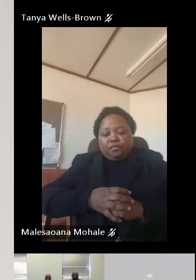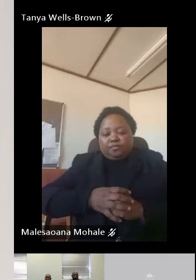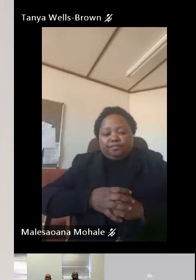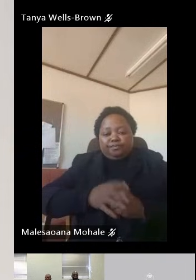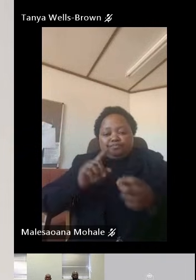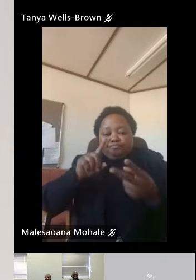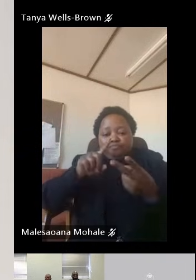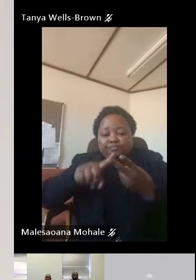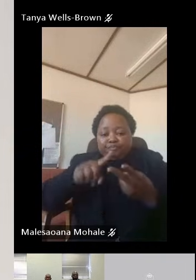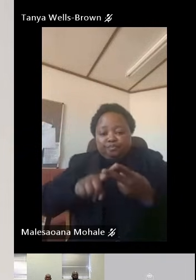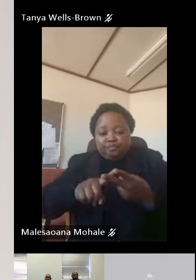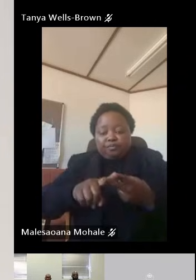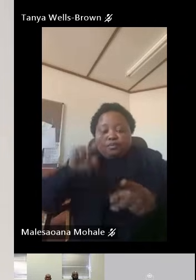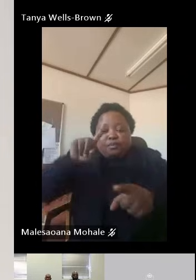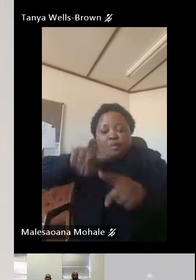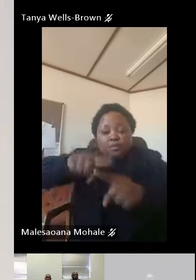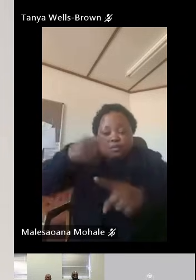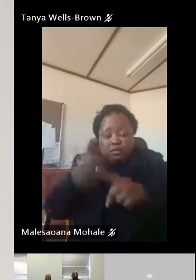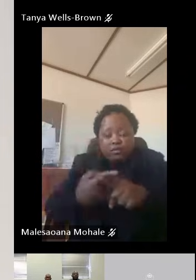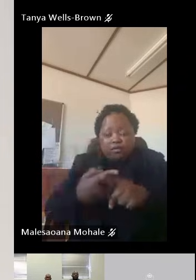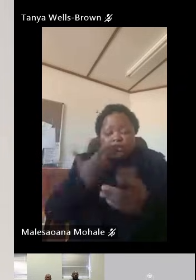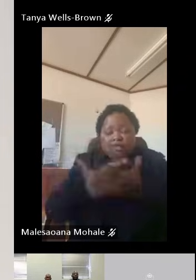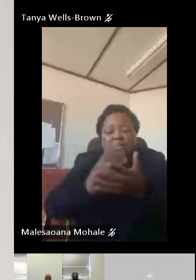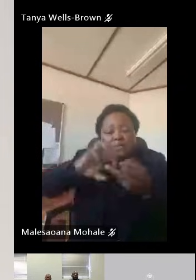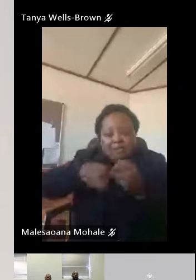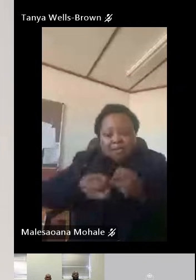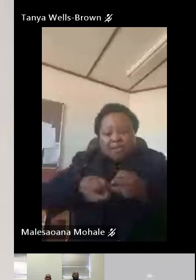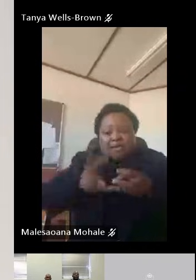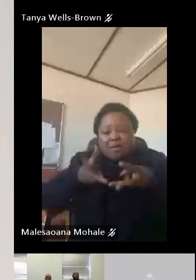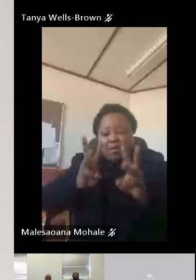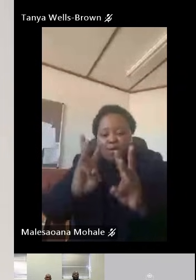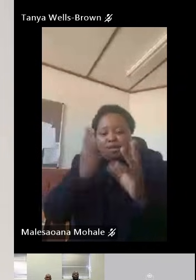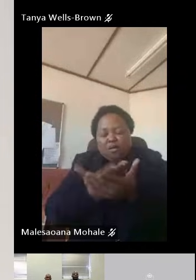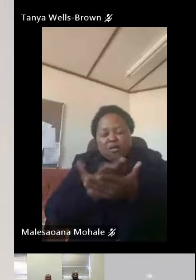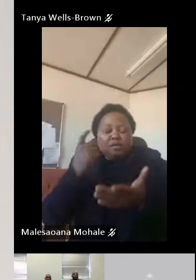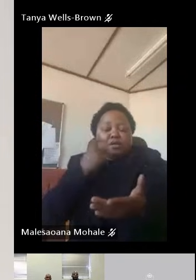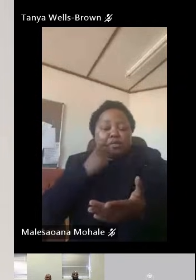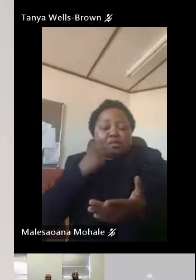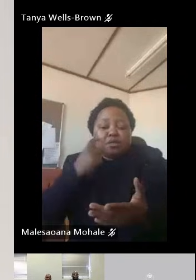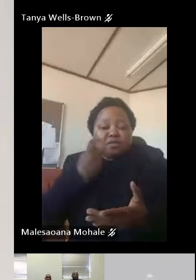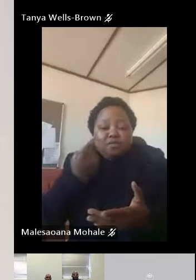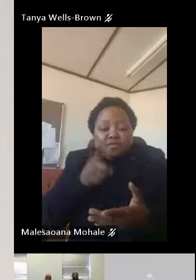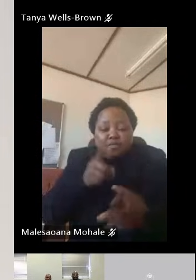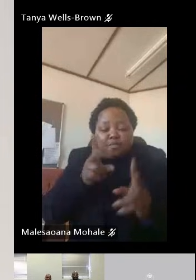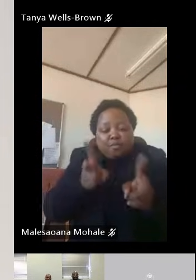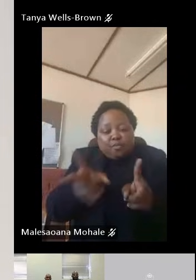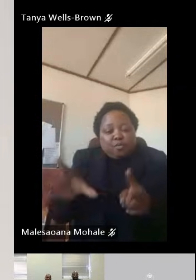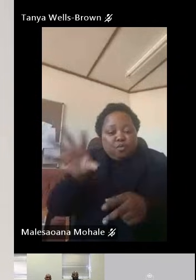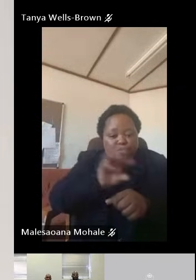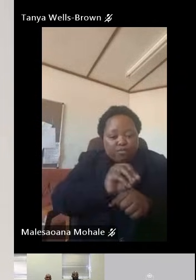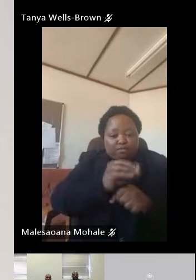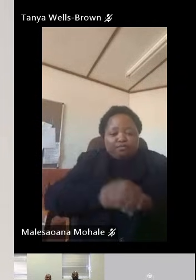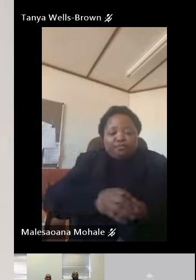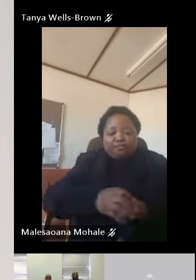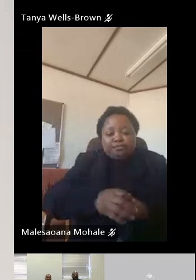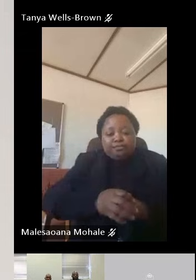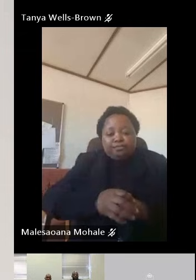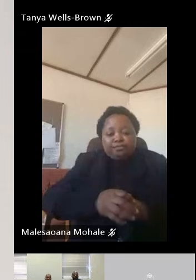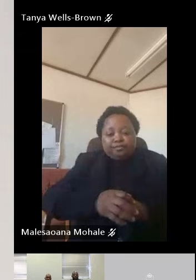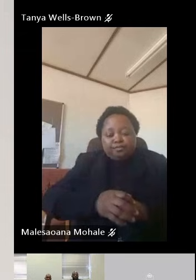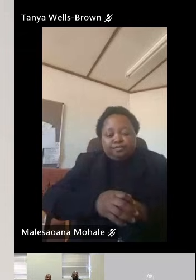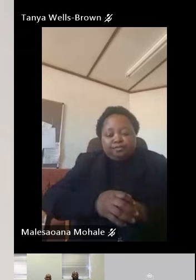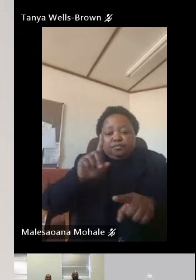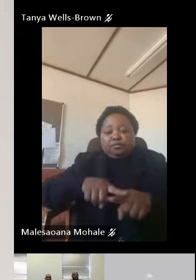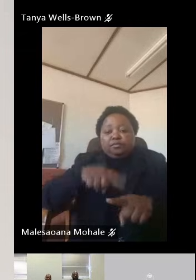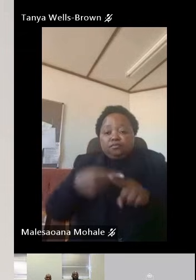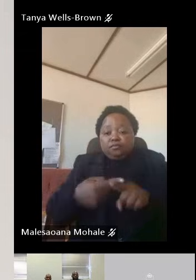I want to make an example and try to make it in a way that could be simpler for everyone. Let's say now, here you are, you want